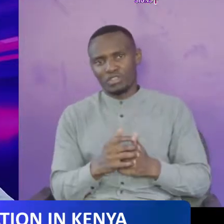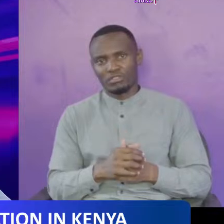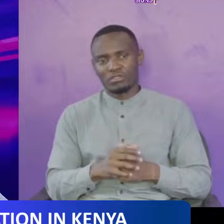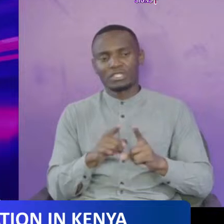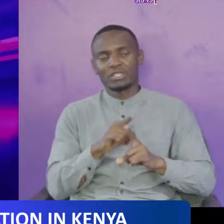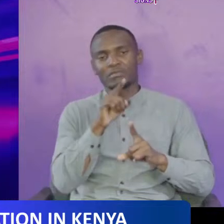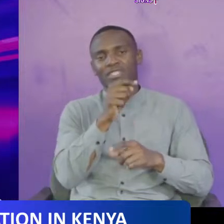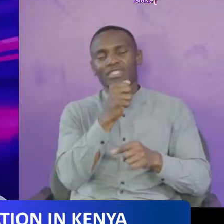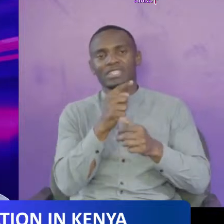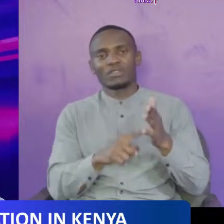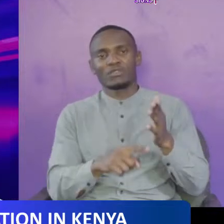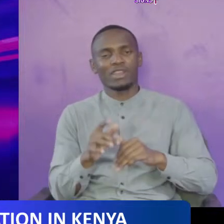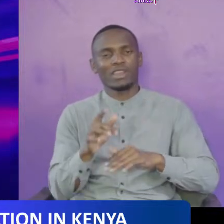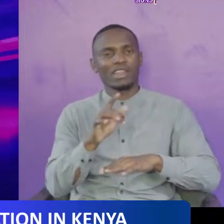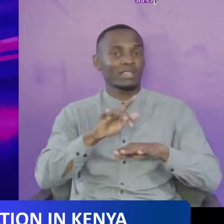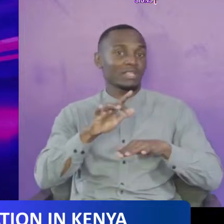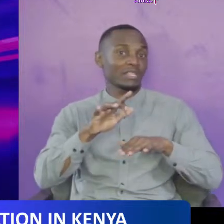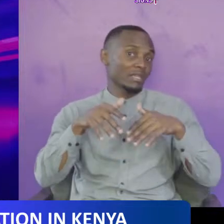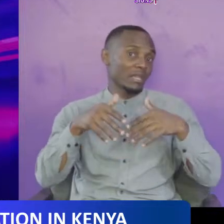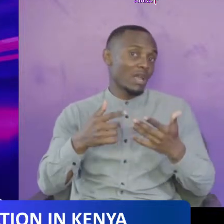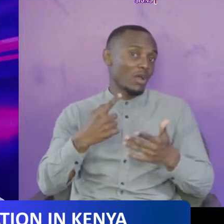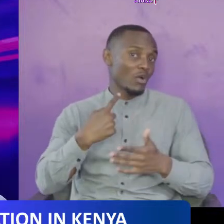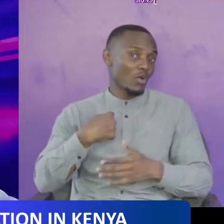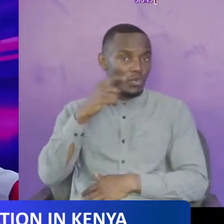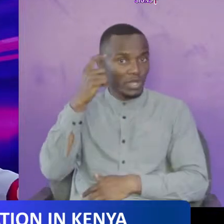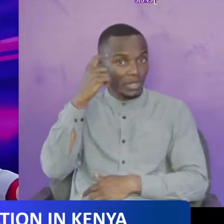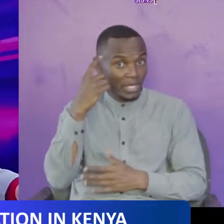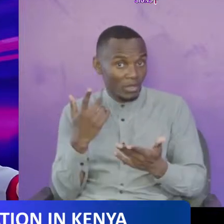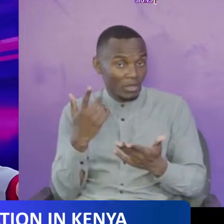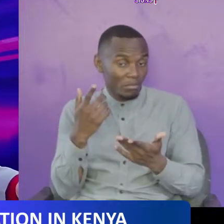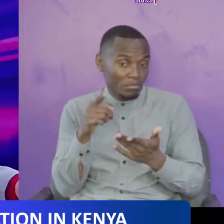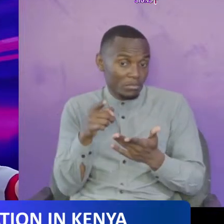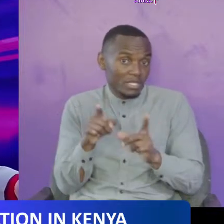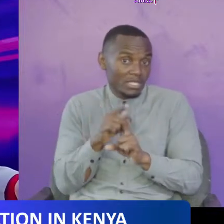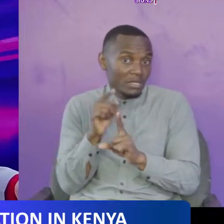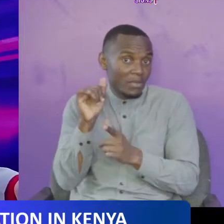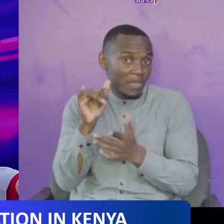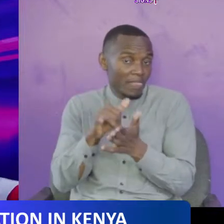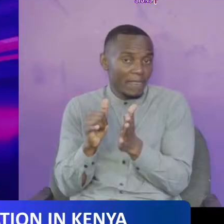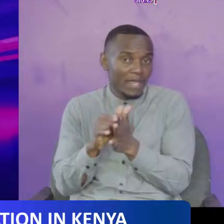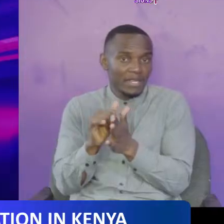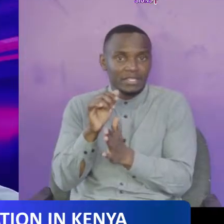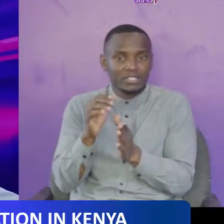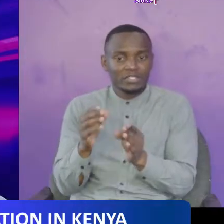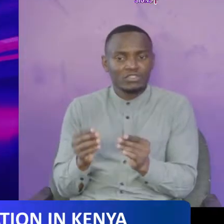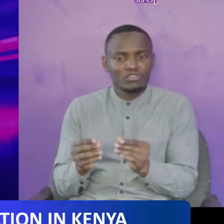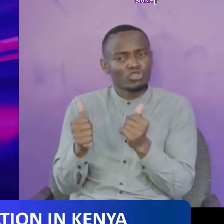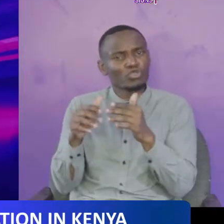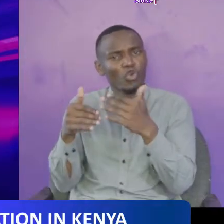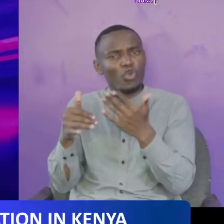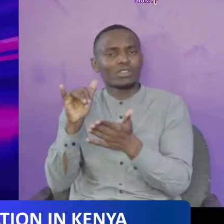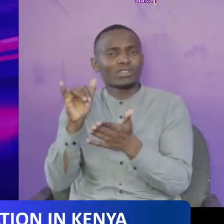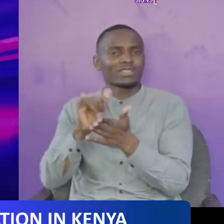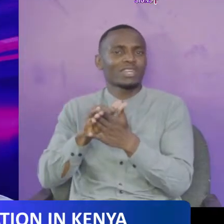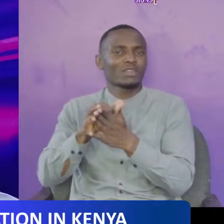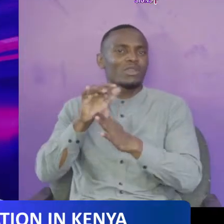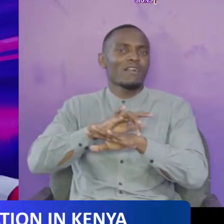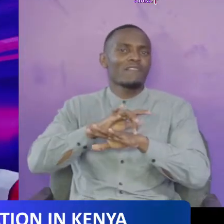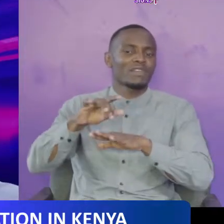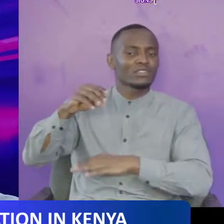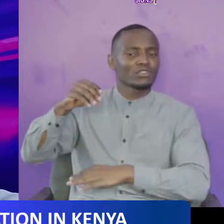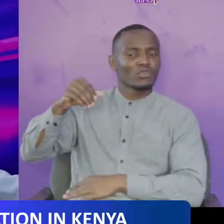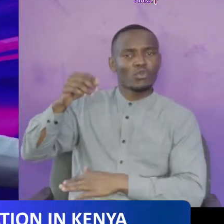to think. Would that be a way forward? And would that now jeopardize the quality